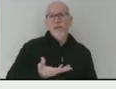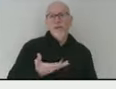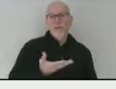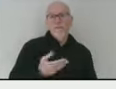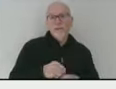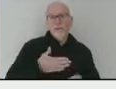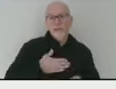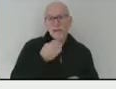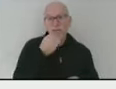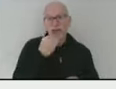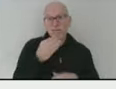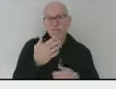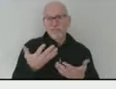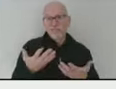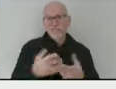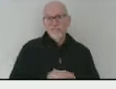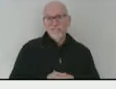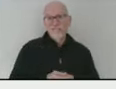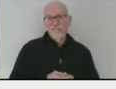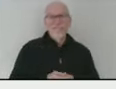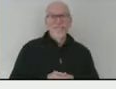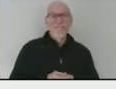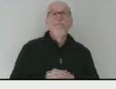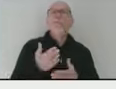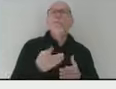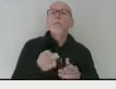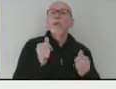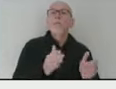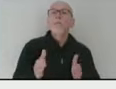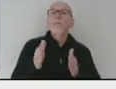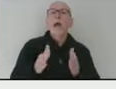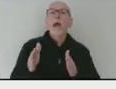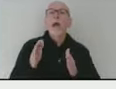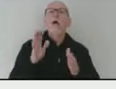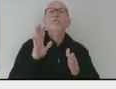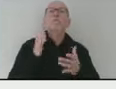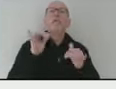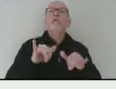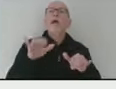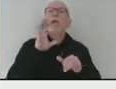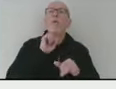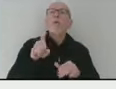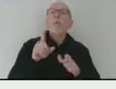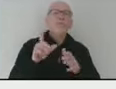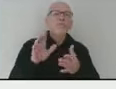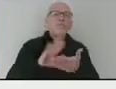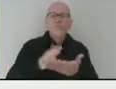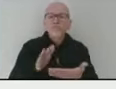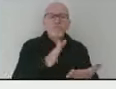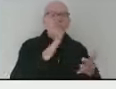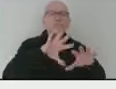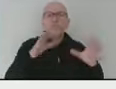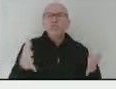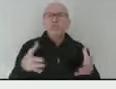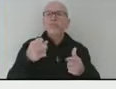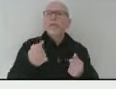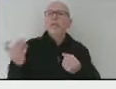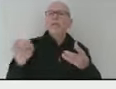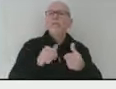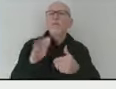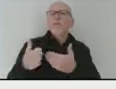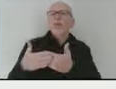table. Or you might want to prepare traditional family recipes for your family and neighbors and to deliver them in a way that doesn't involve